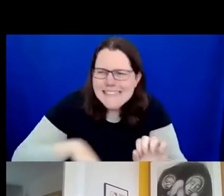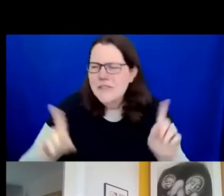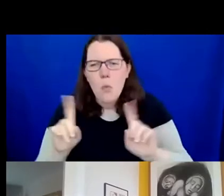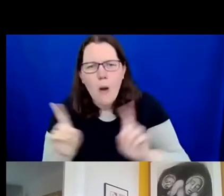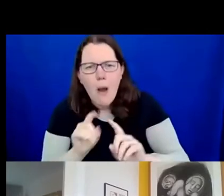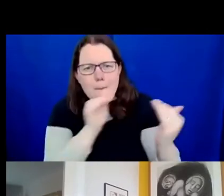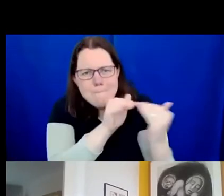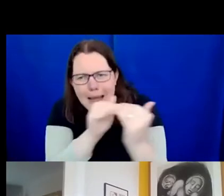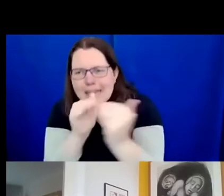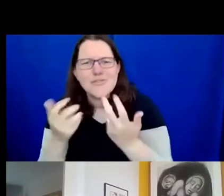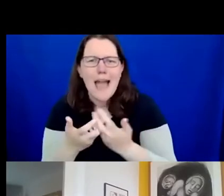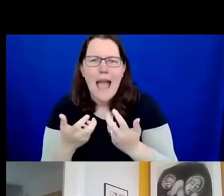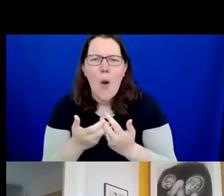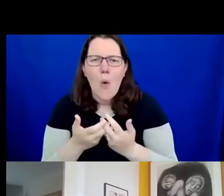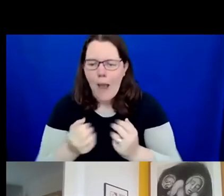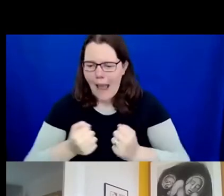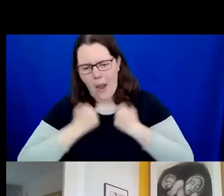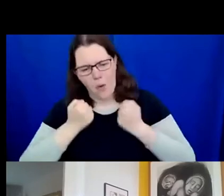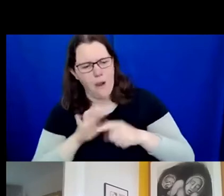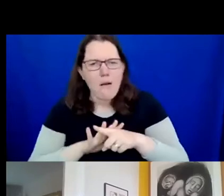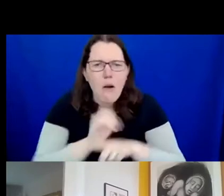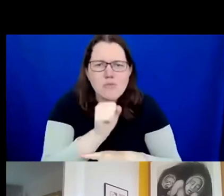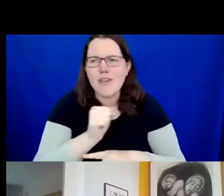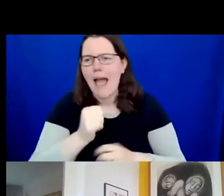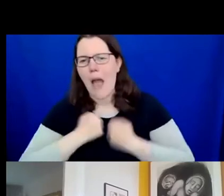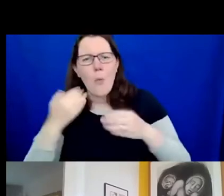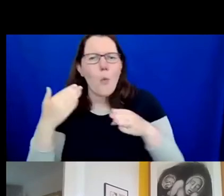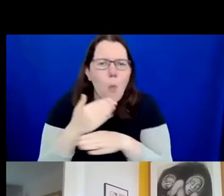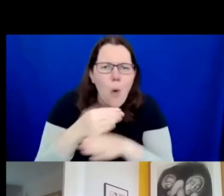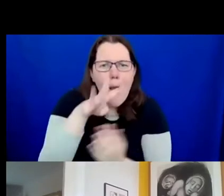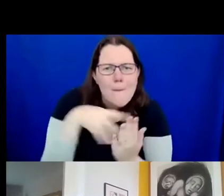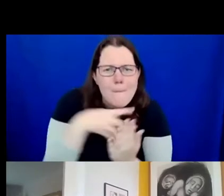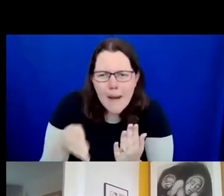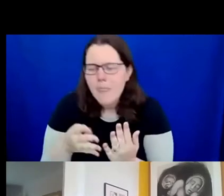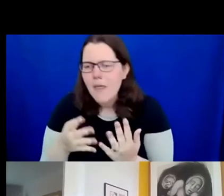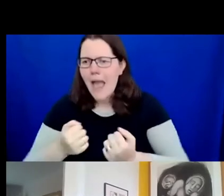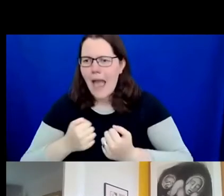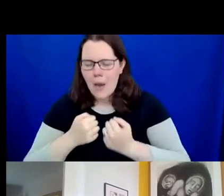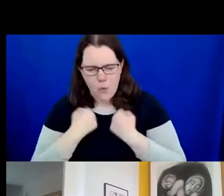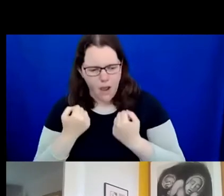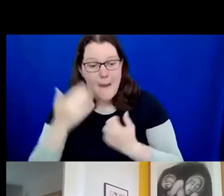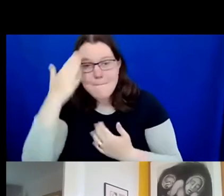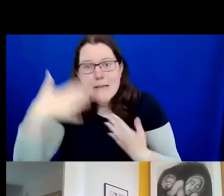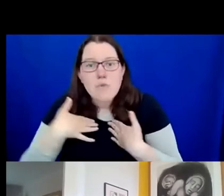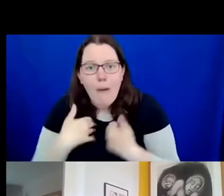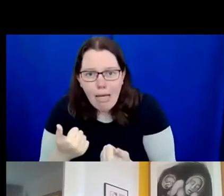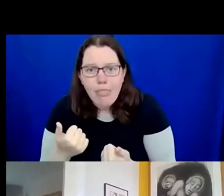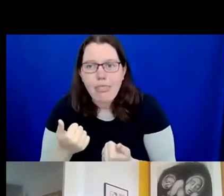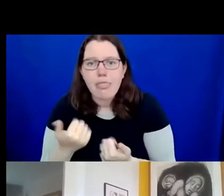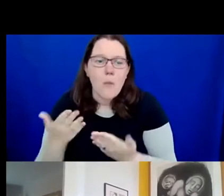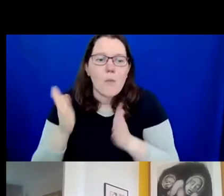organisational culture, being more flexible, slowing down, taking account of mental health and